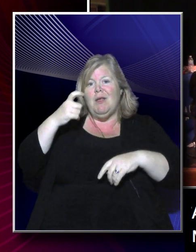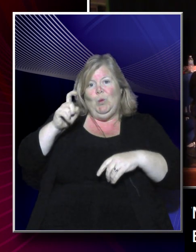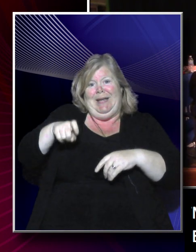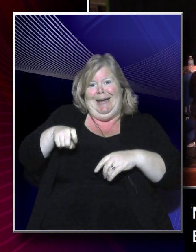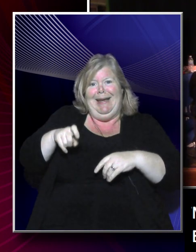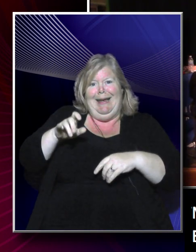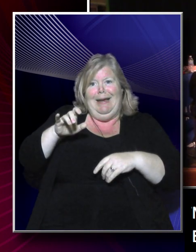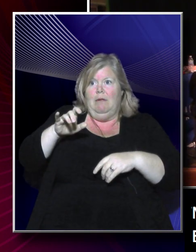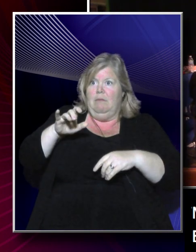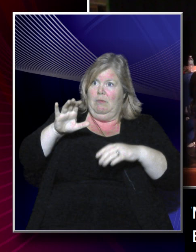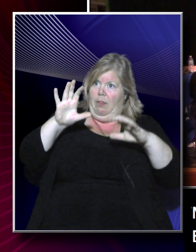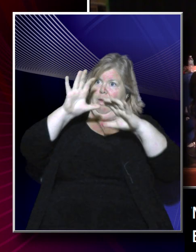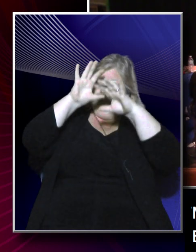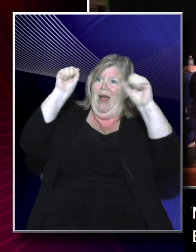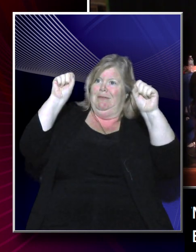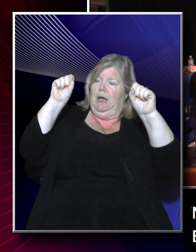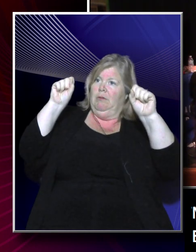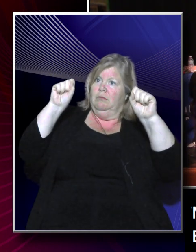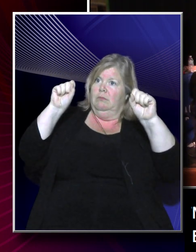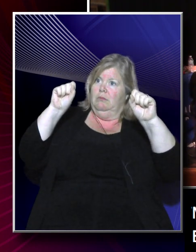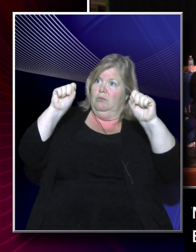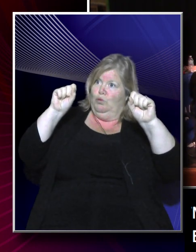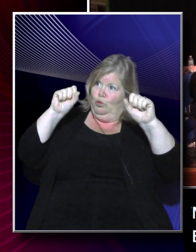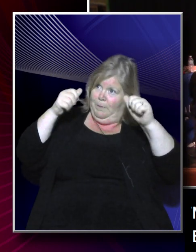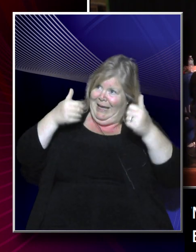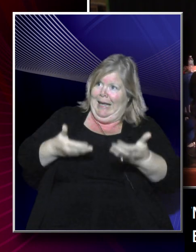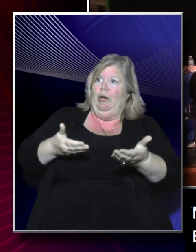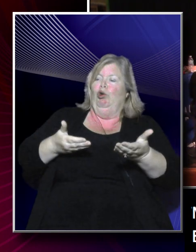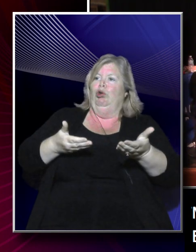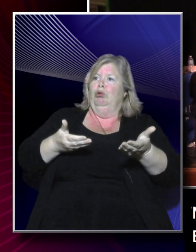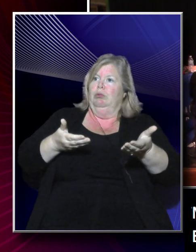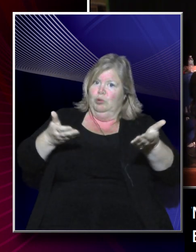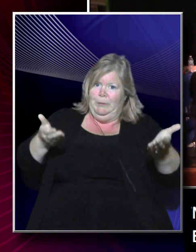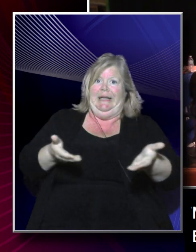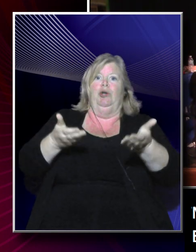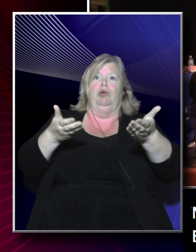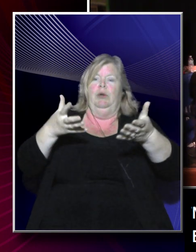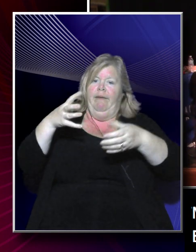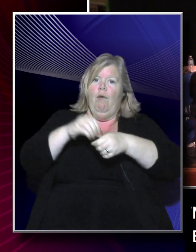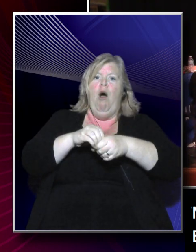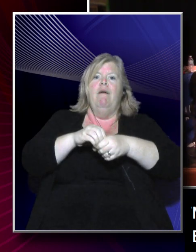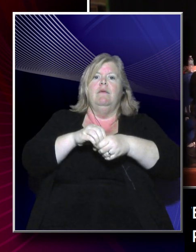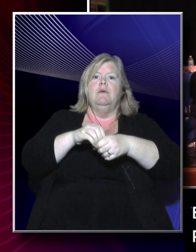the president to be here and to be present.